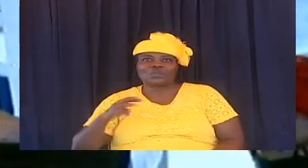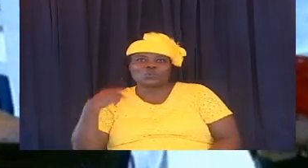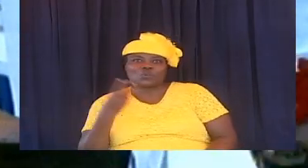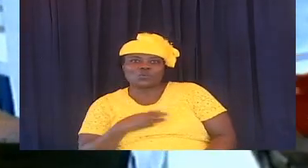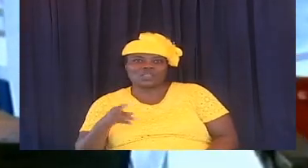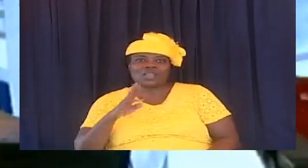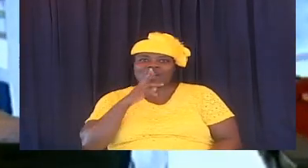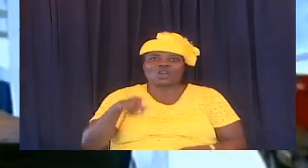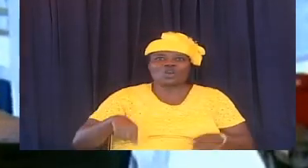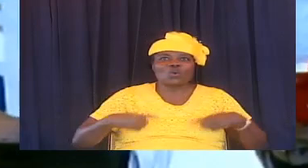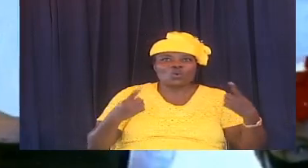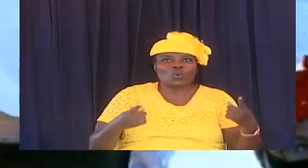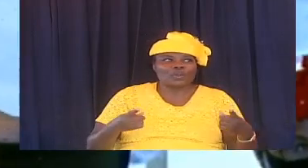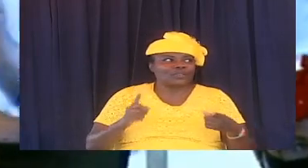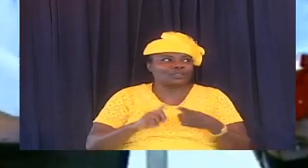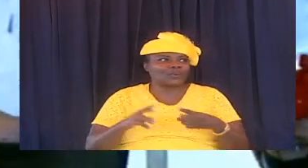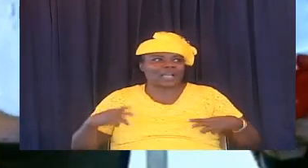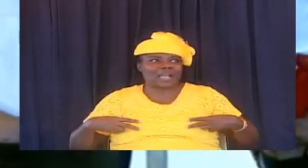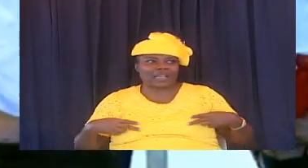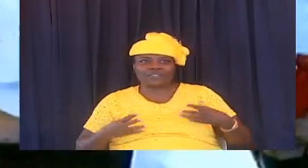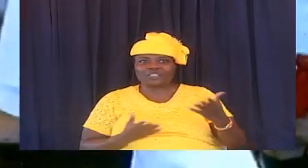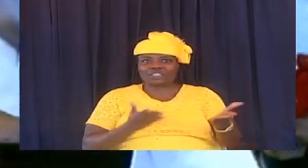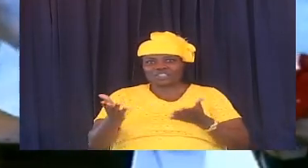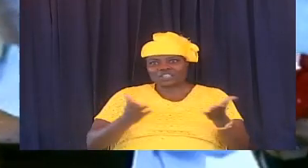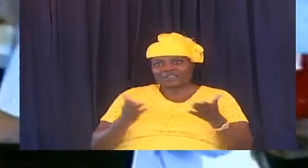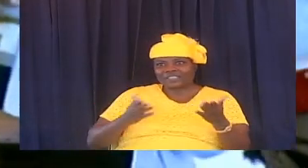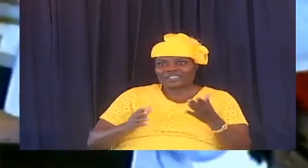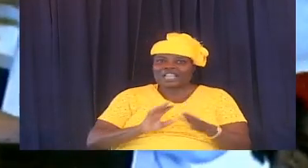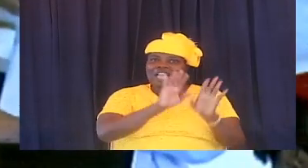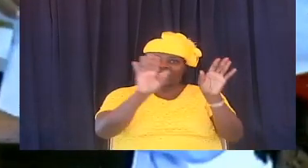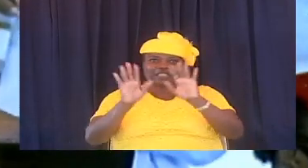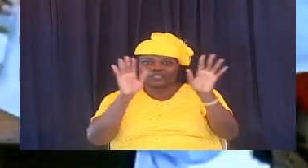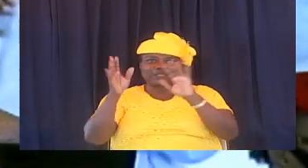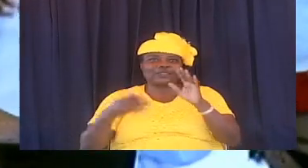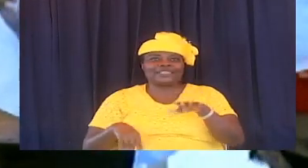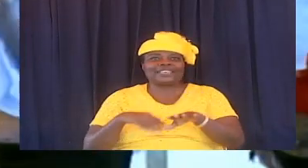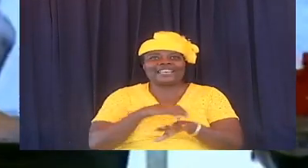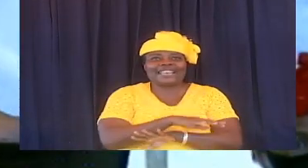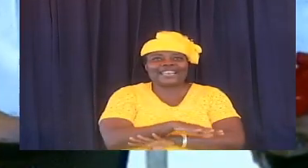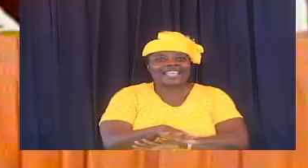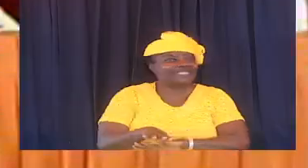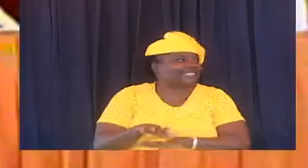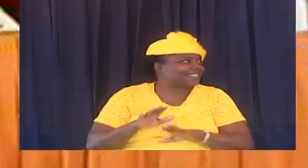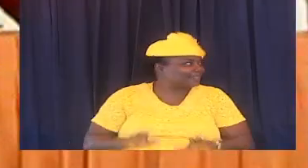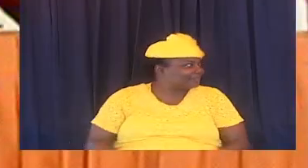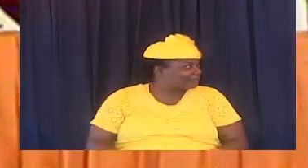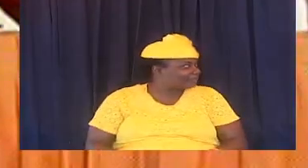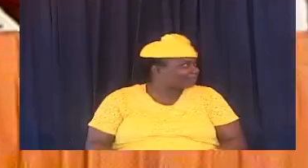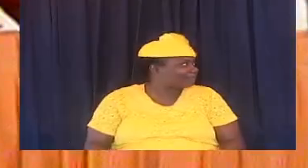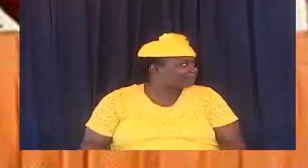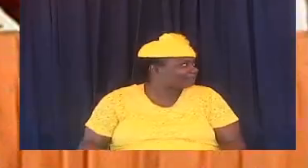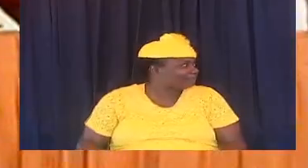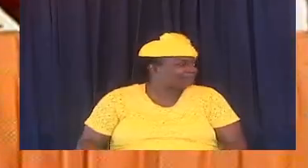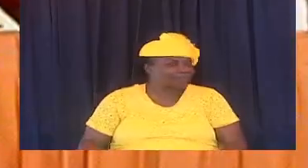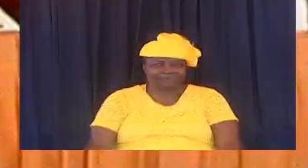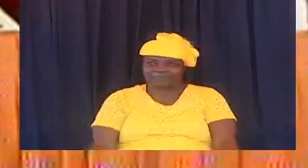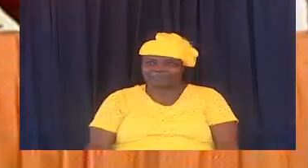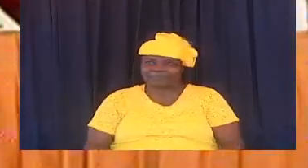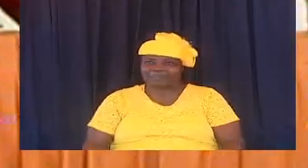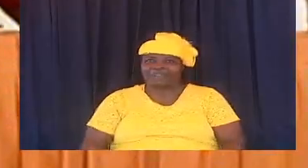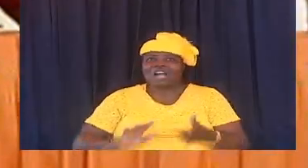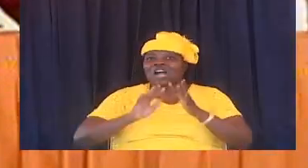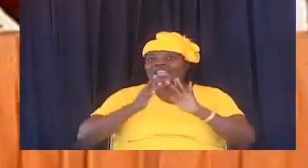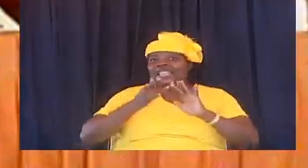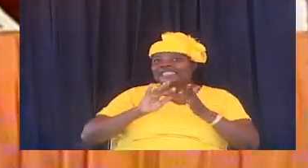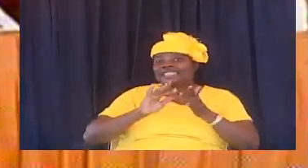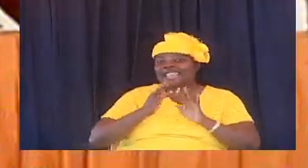services on Sunday nights. Yes, we're going to. So we're not going to come out into the tent because, you know, we still want to. But you don't